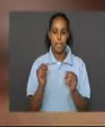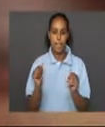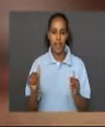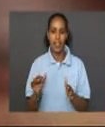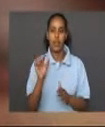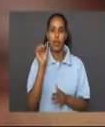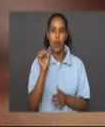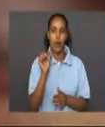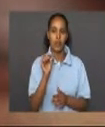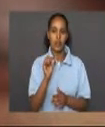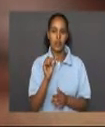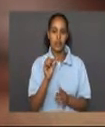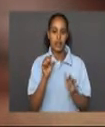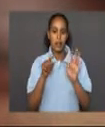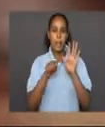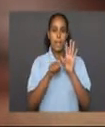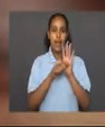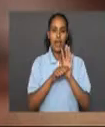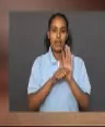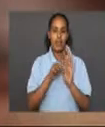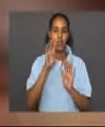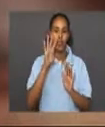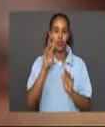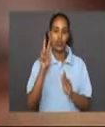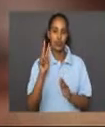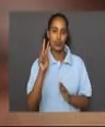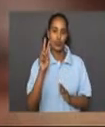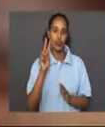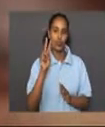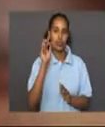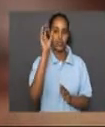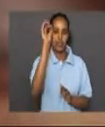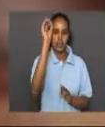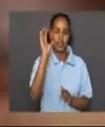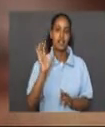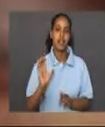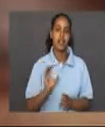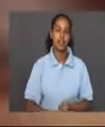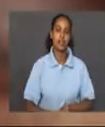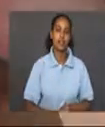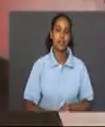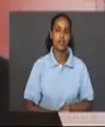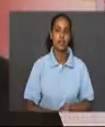a melting point of minus 42 degrees Celsius.